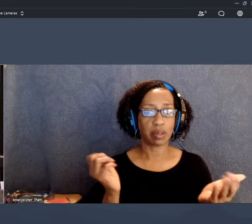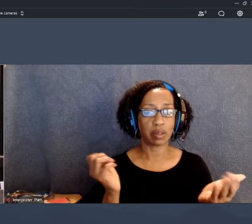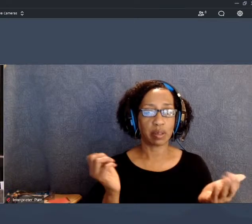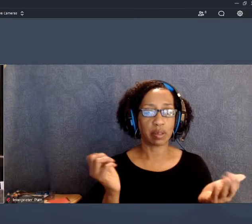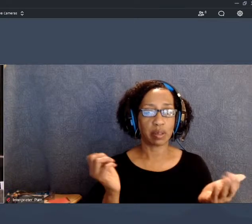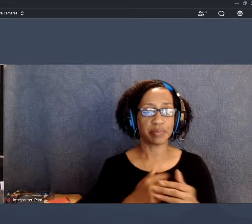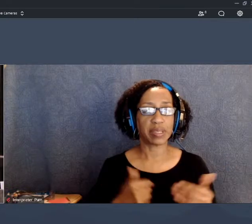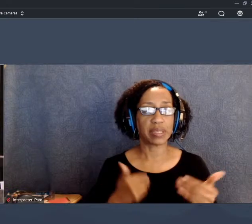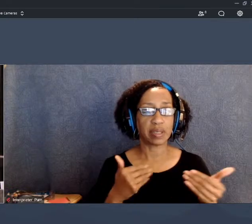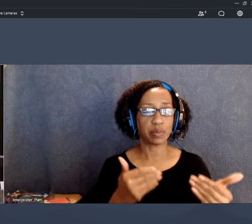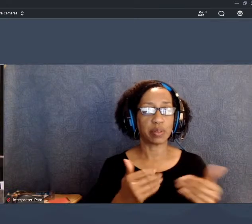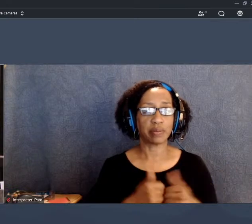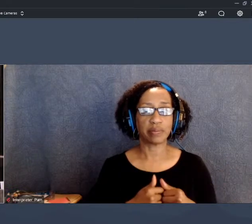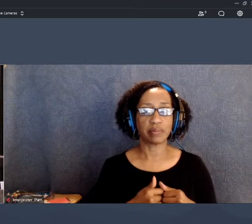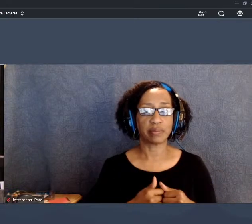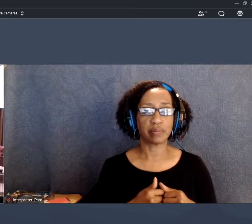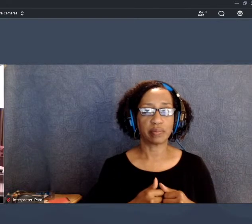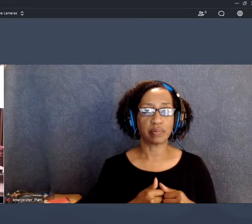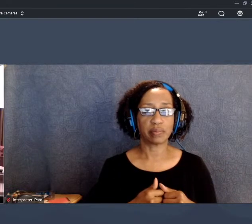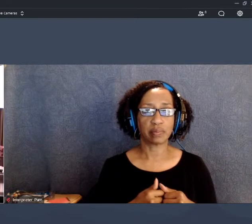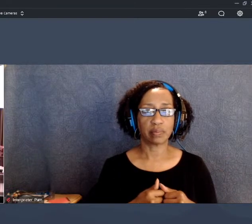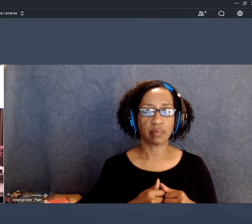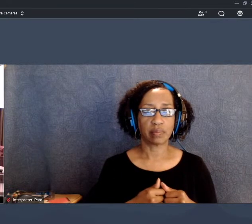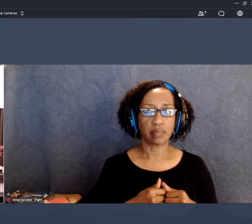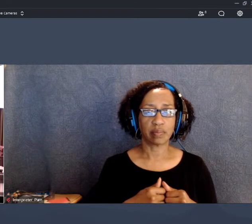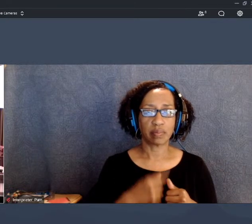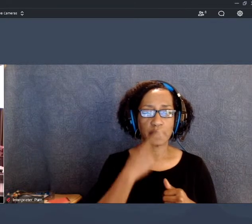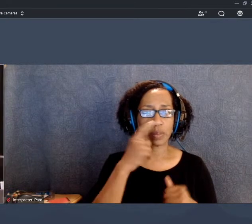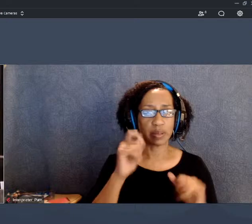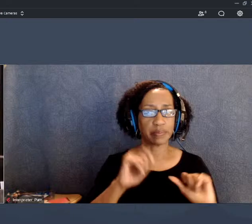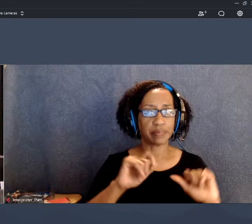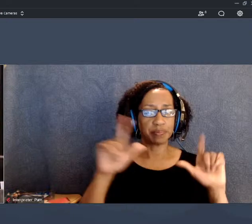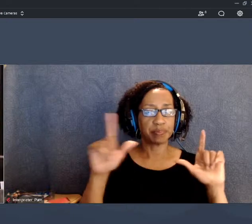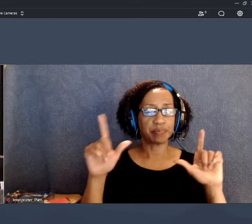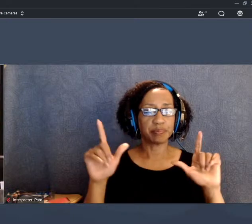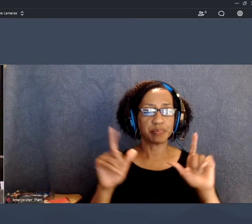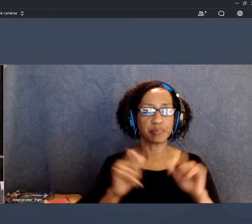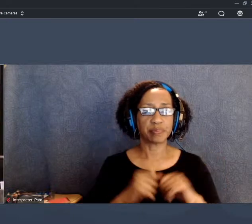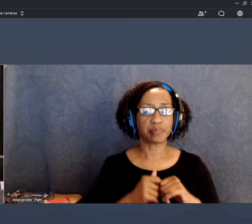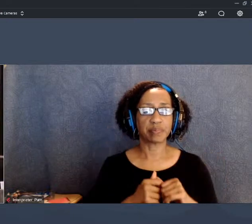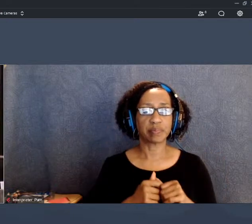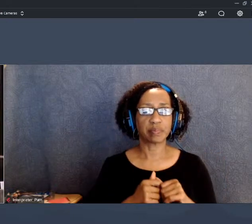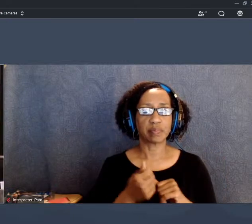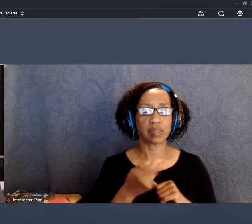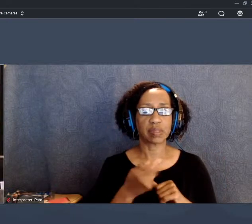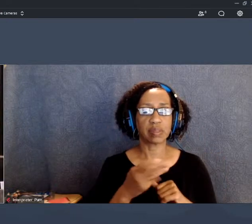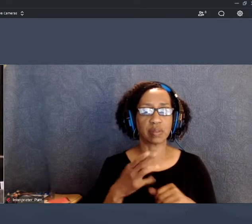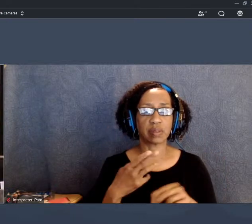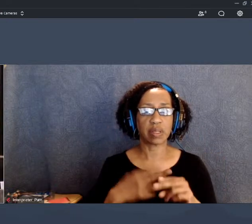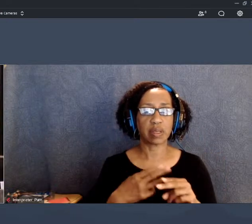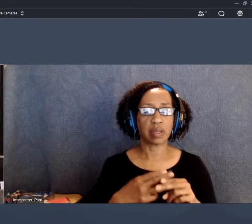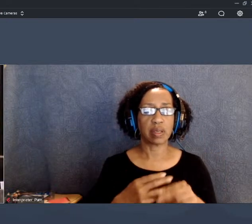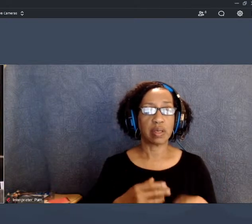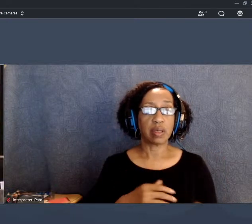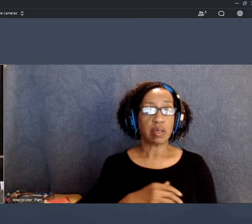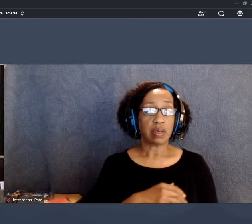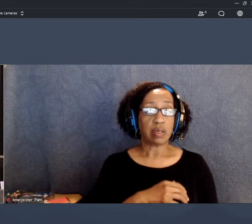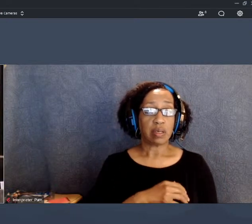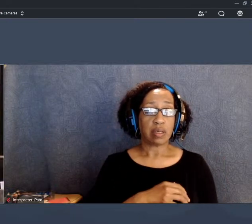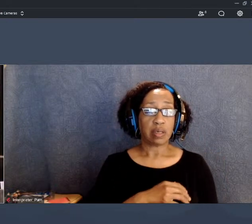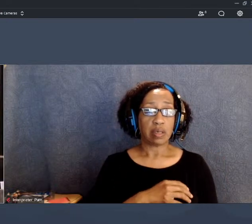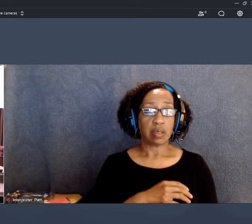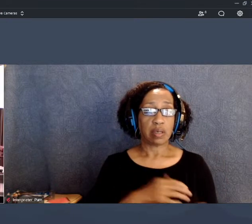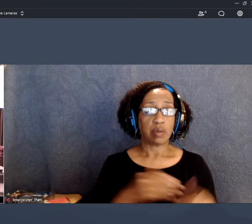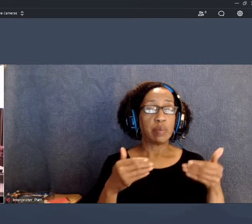No, we did not. Could you clear the screen? Let him move it, please, just so I got multiple names on there. There we go. Move it. Move down with no